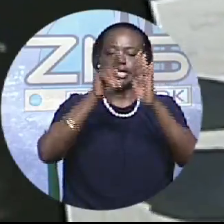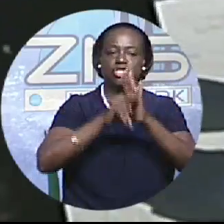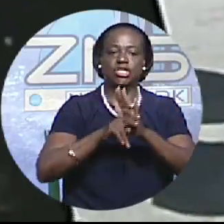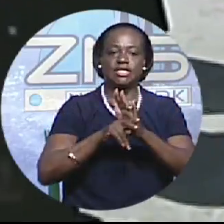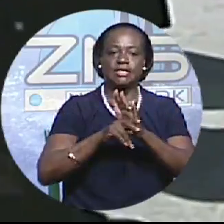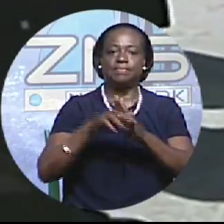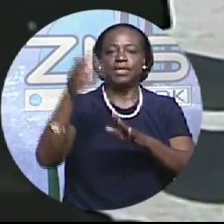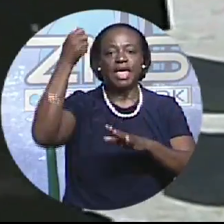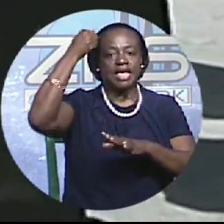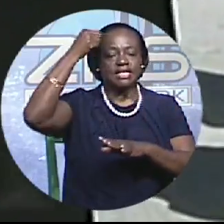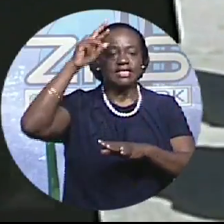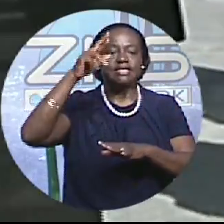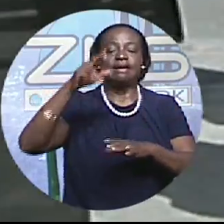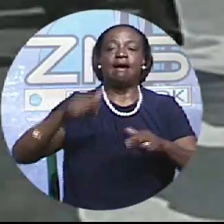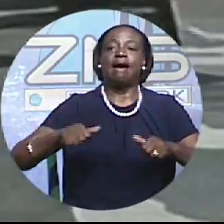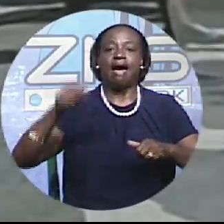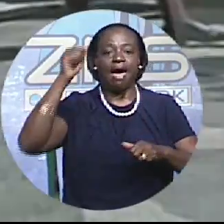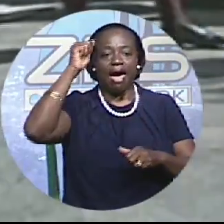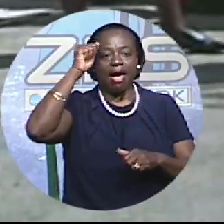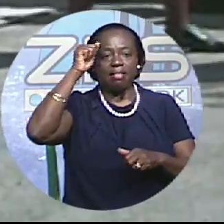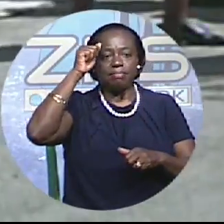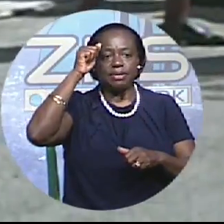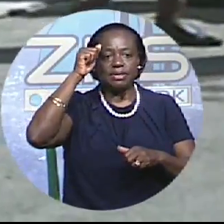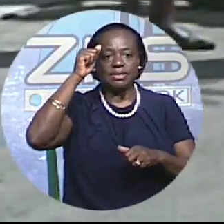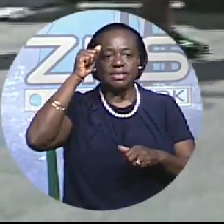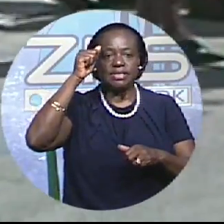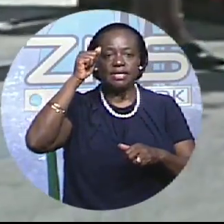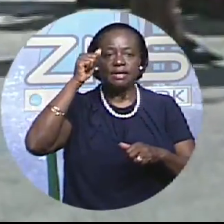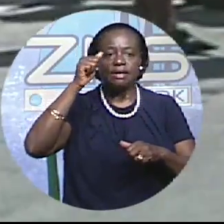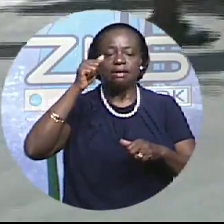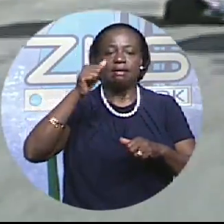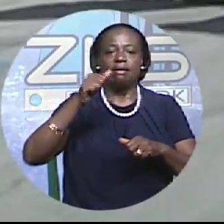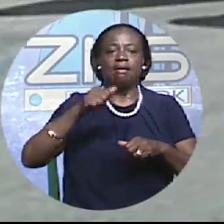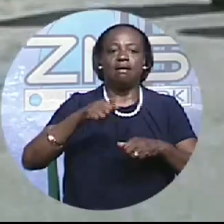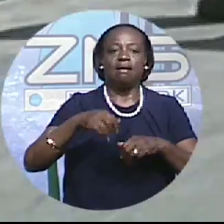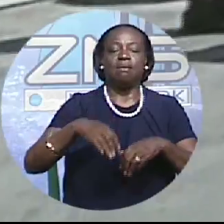Sir Albert's casket was draped in the Bahamian flag and carried out